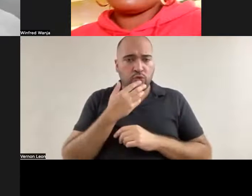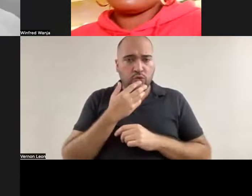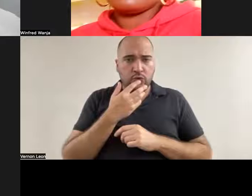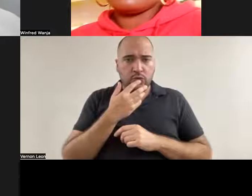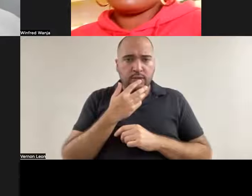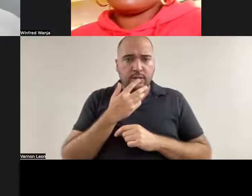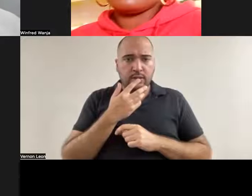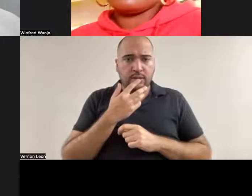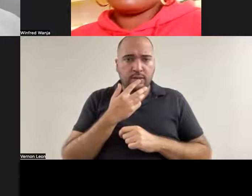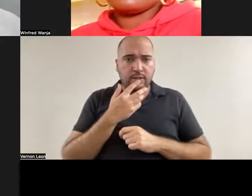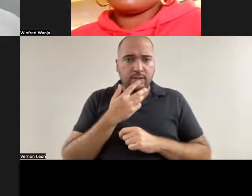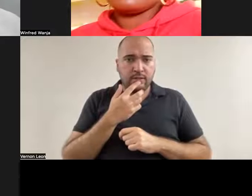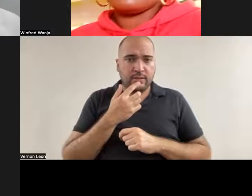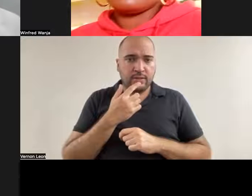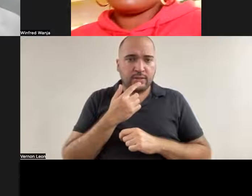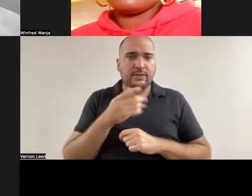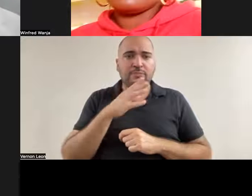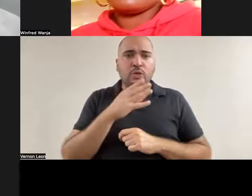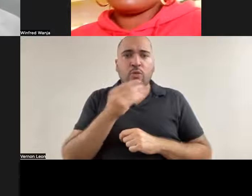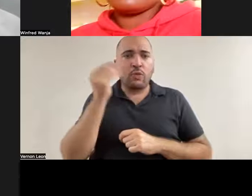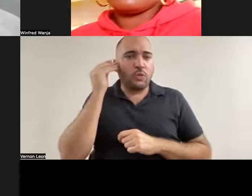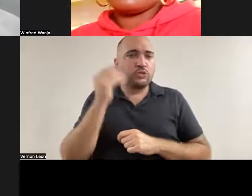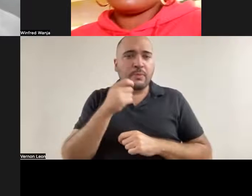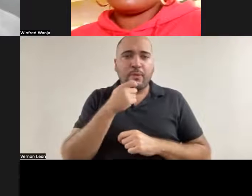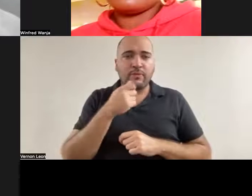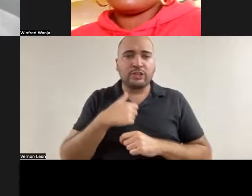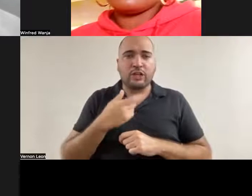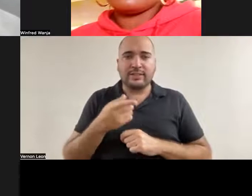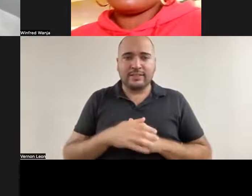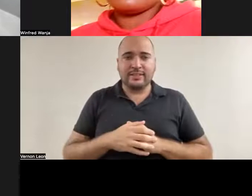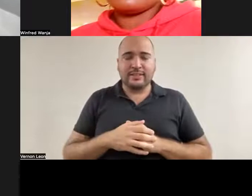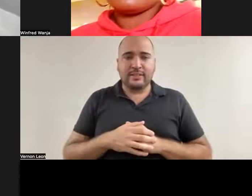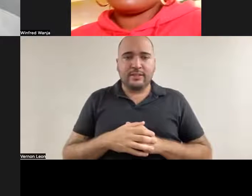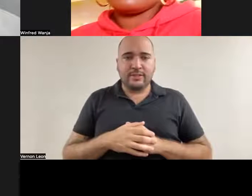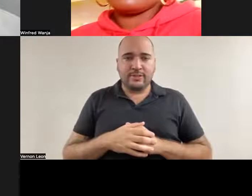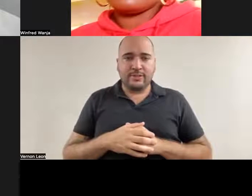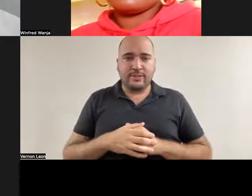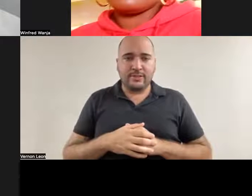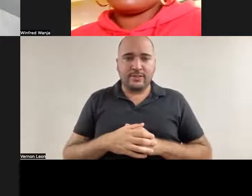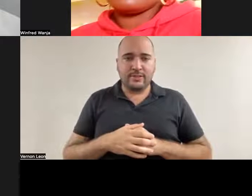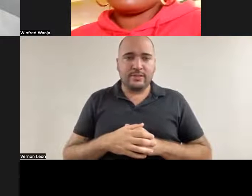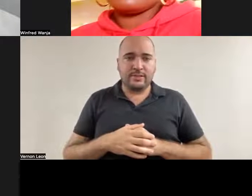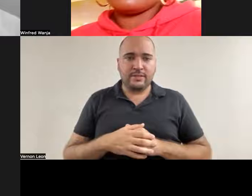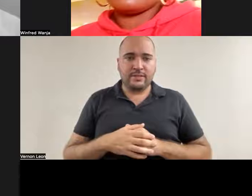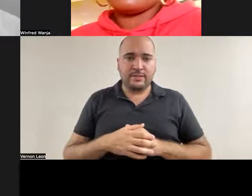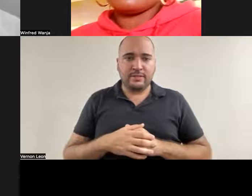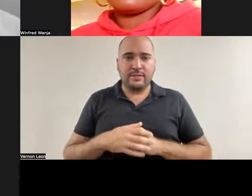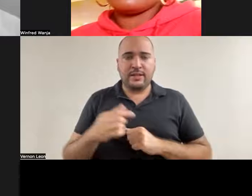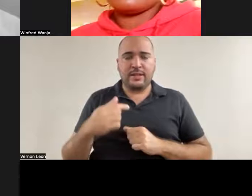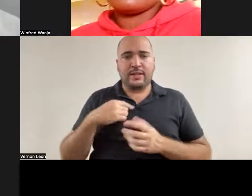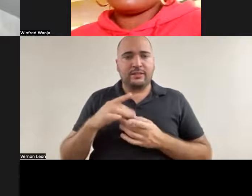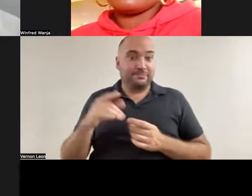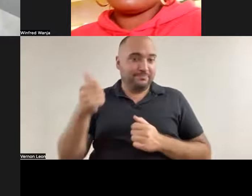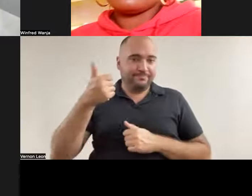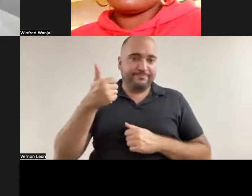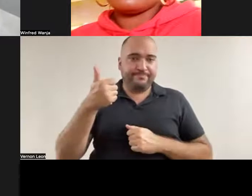is you speak closer to your microphone, please? okay. Thank you. I said that. Can you